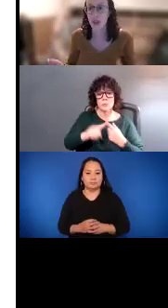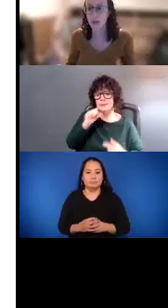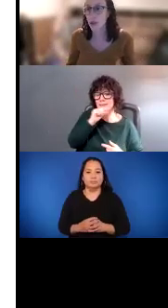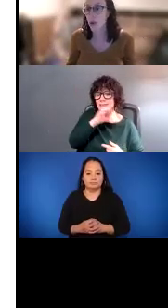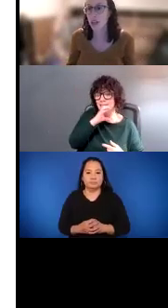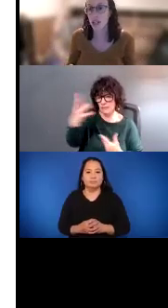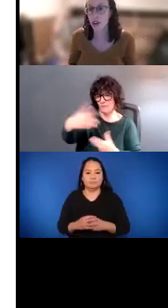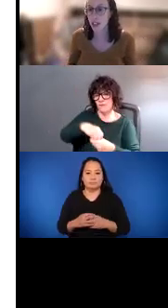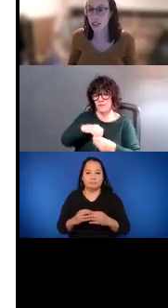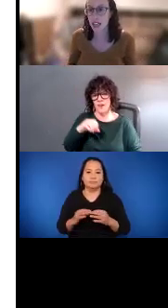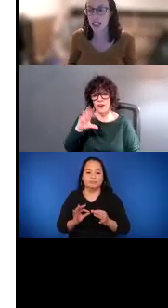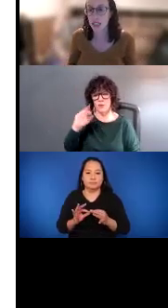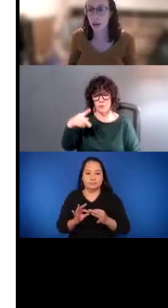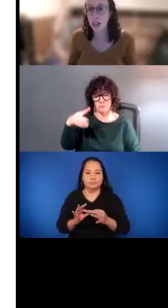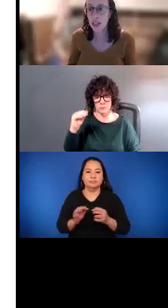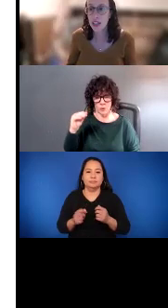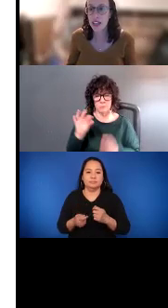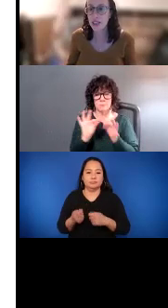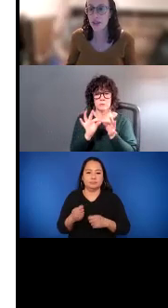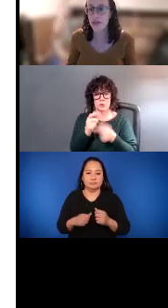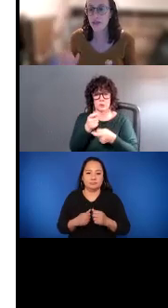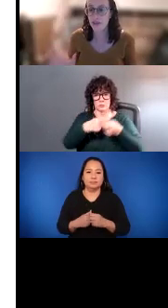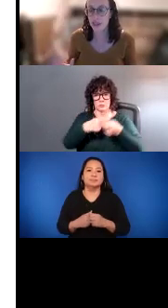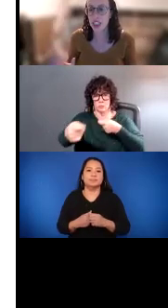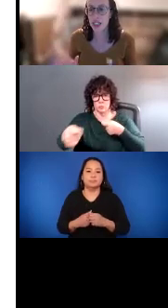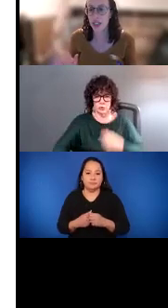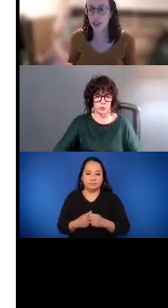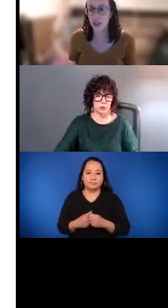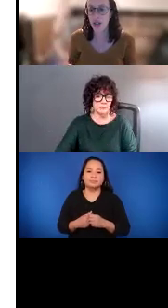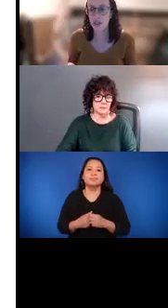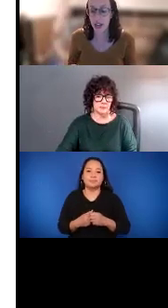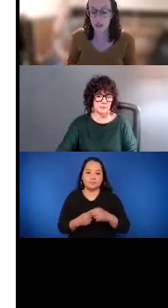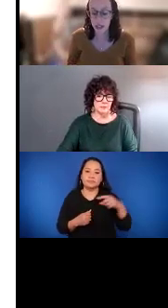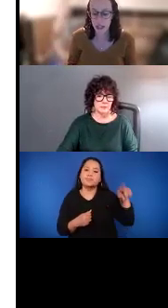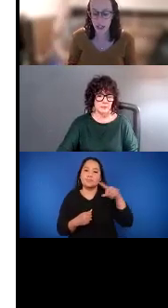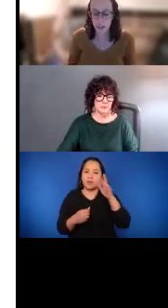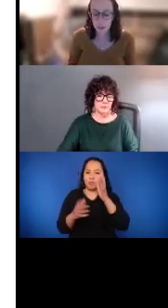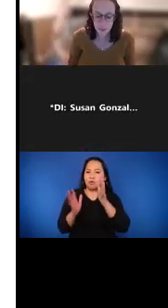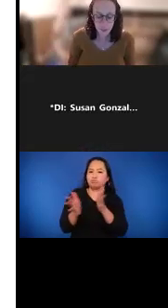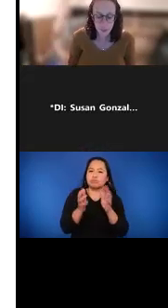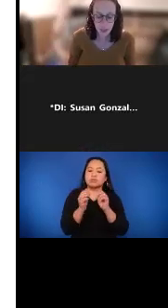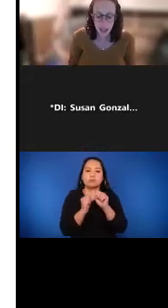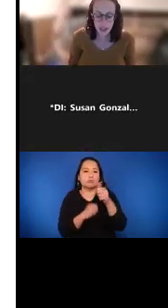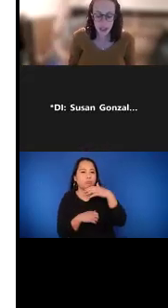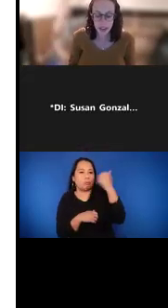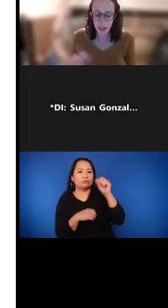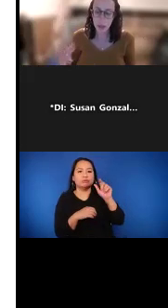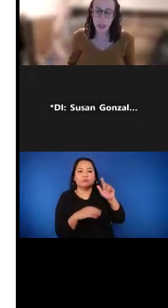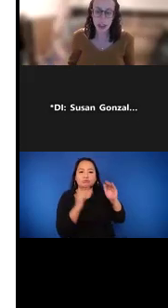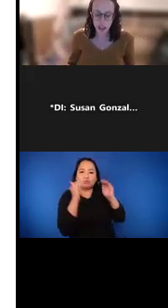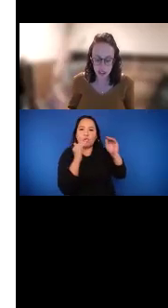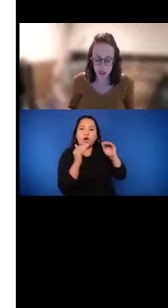whole crypto wallet process. So that's just a huge red flag right there. And